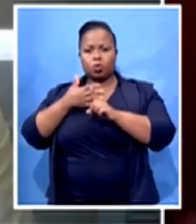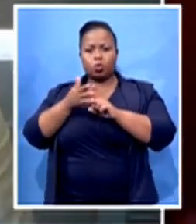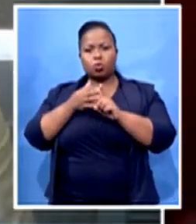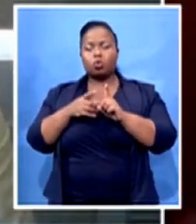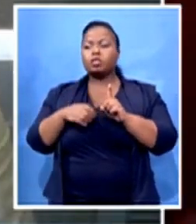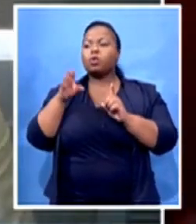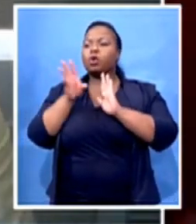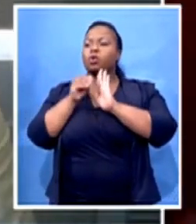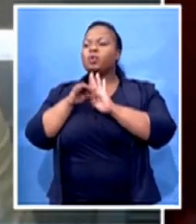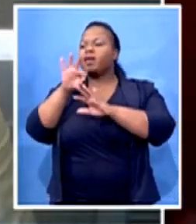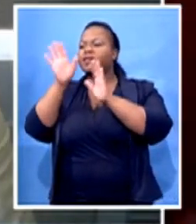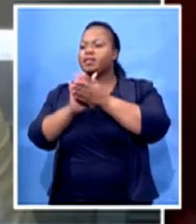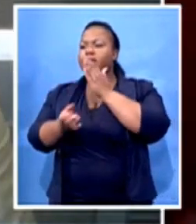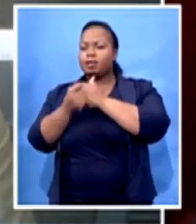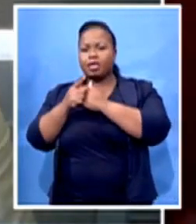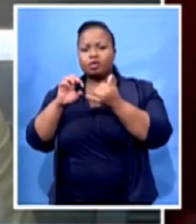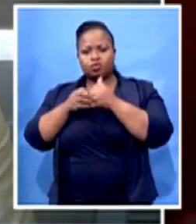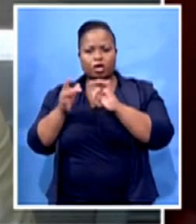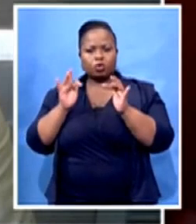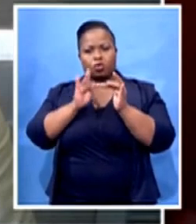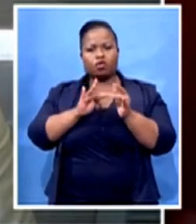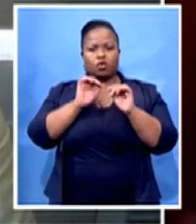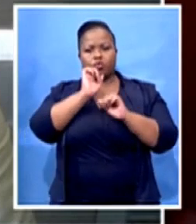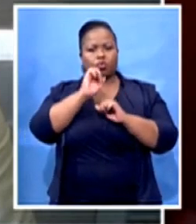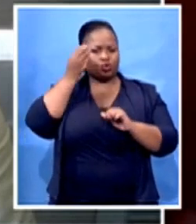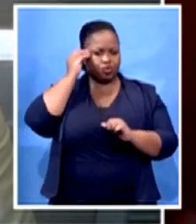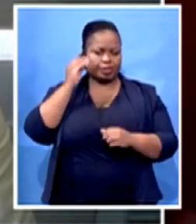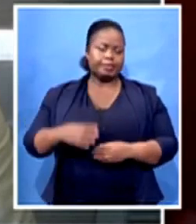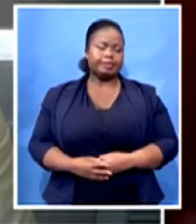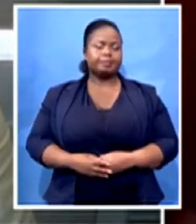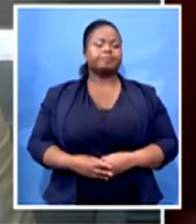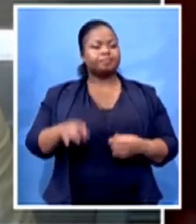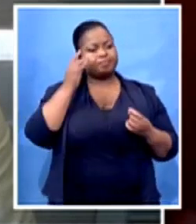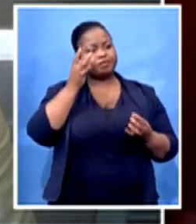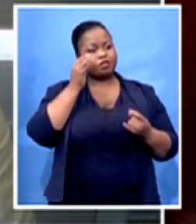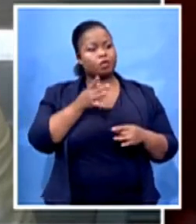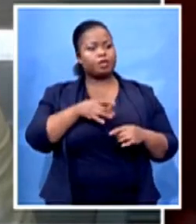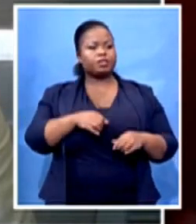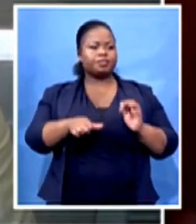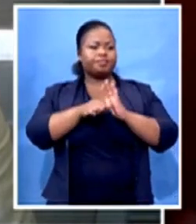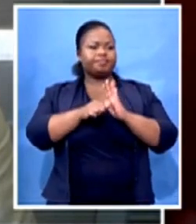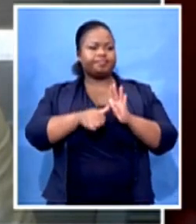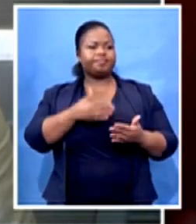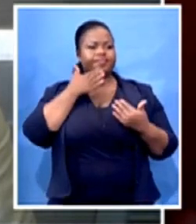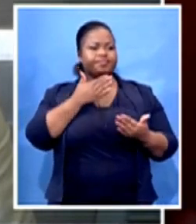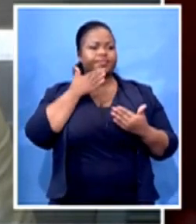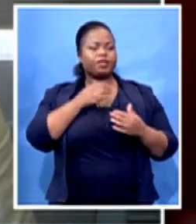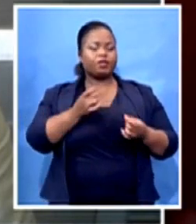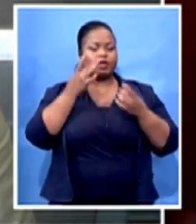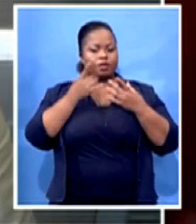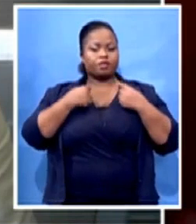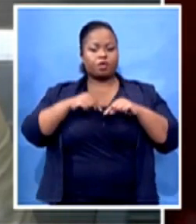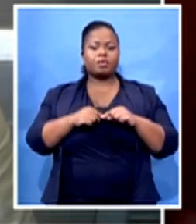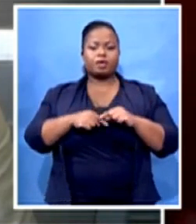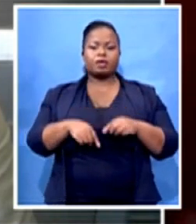Important information indeed, Garcen. Thank you very much indeed for informing our viewers and keeping our viewers up to date. We thank you very